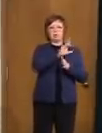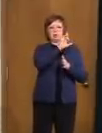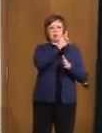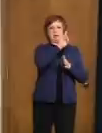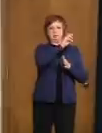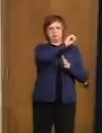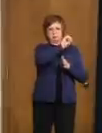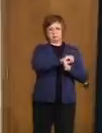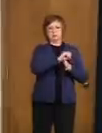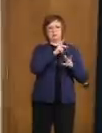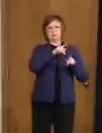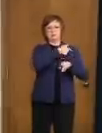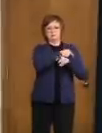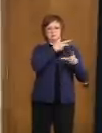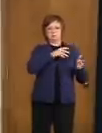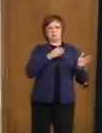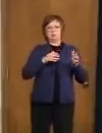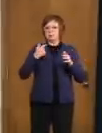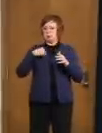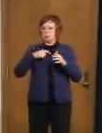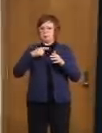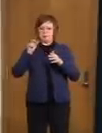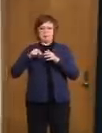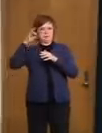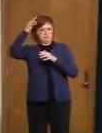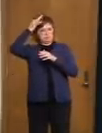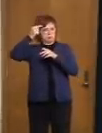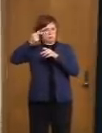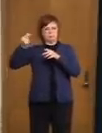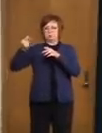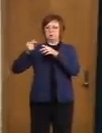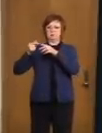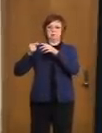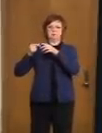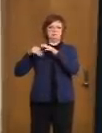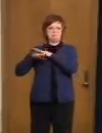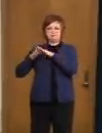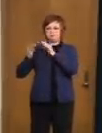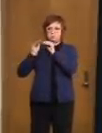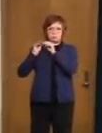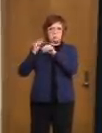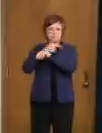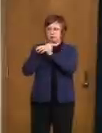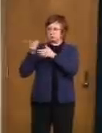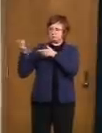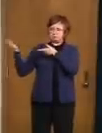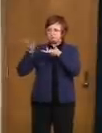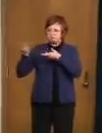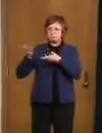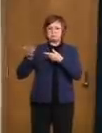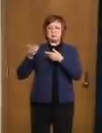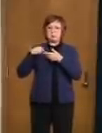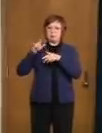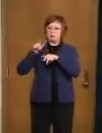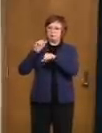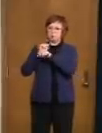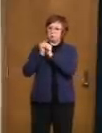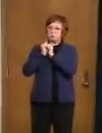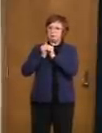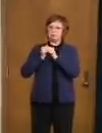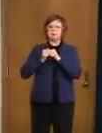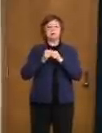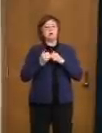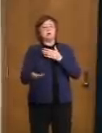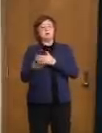to access more vaccines and to access them more quickly. Some good news on that front this morning with the Prime Minister announcing